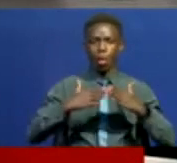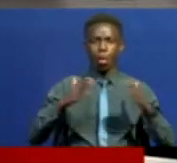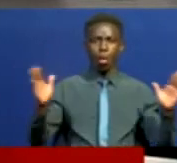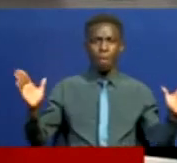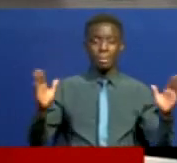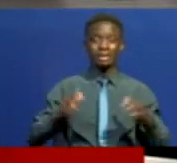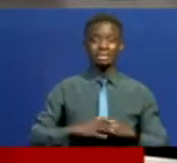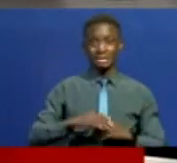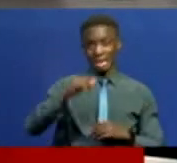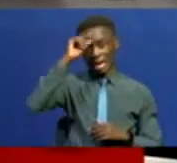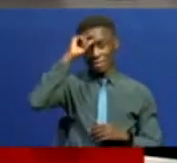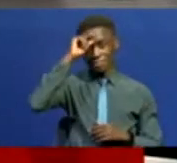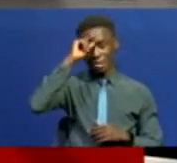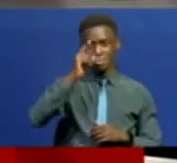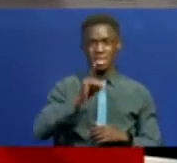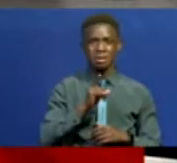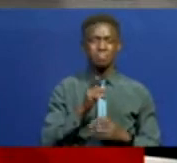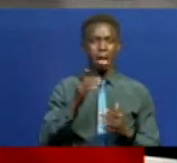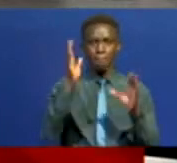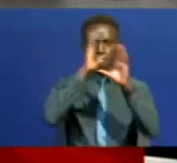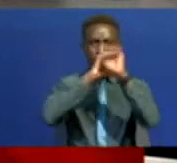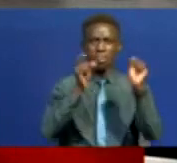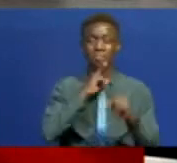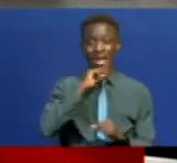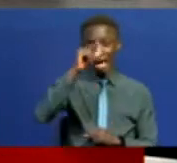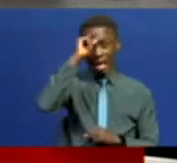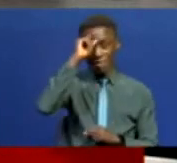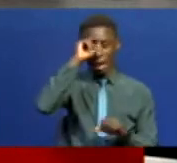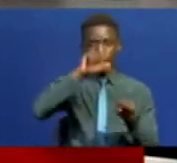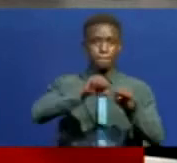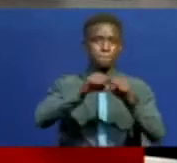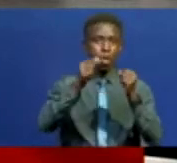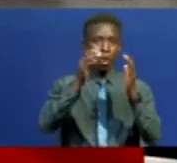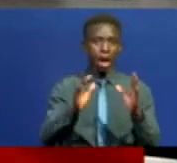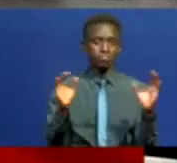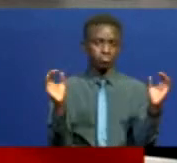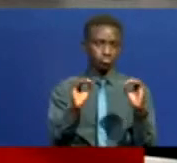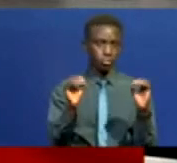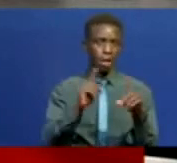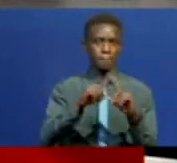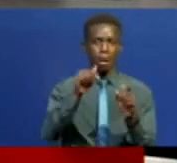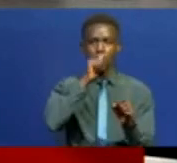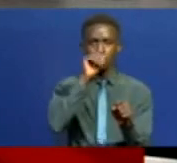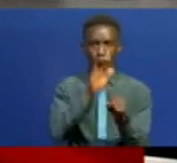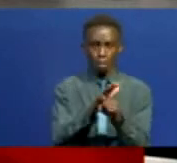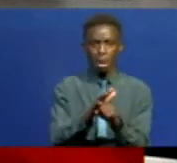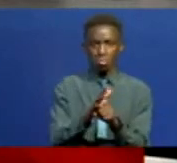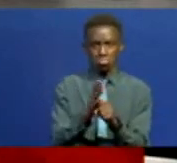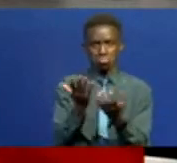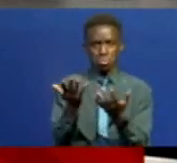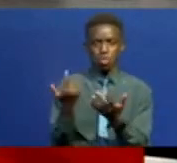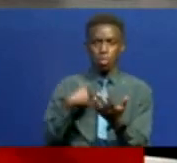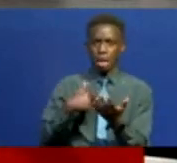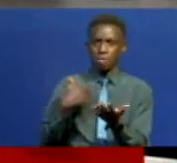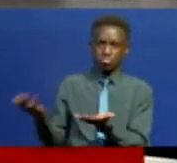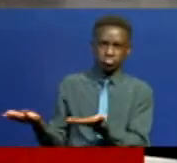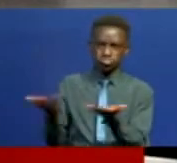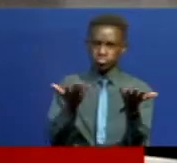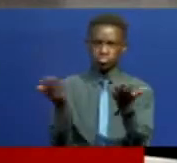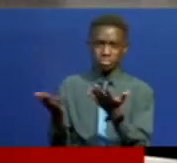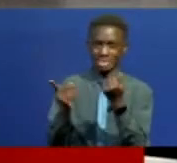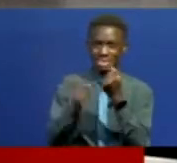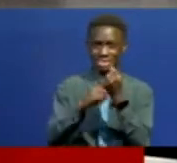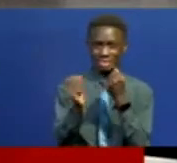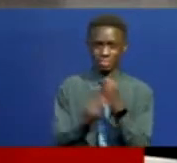said the government was not a broker in the deal, but a guarantor for international oil firms to supply the commodity for 6 months